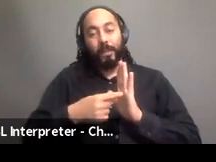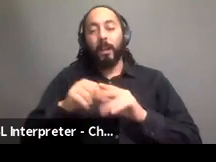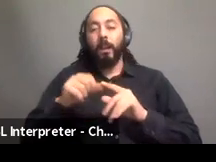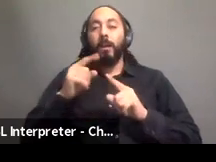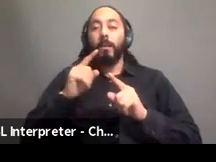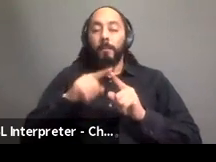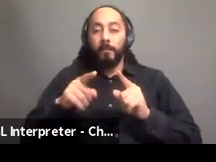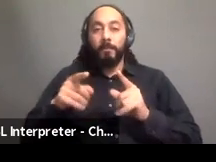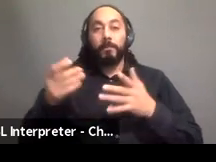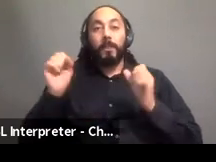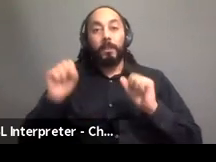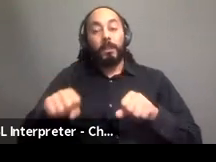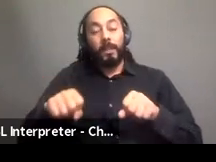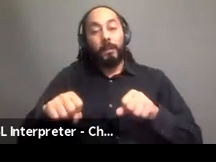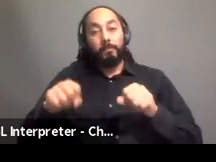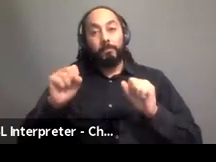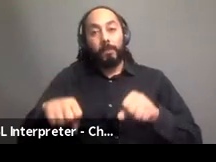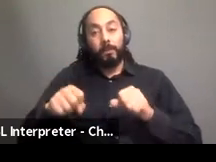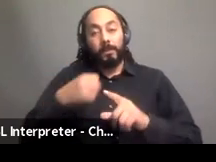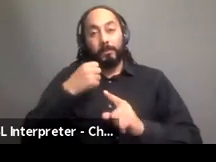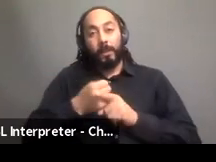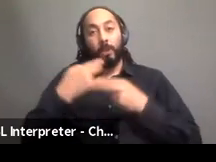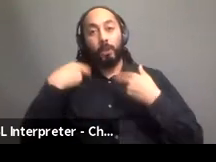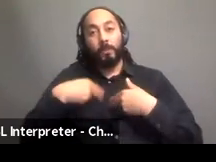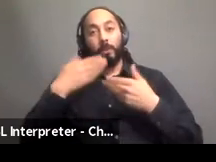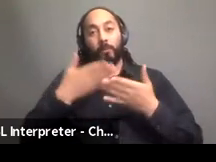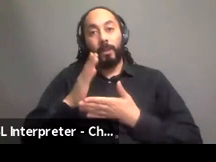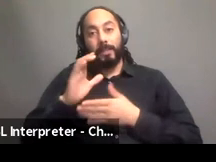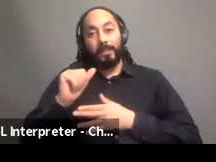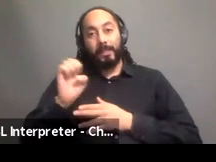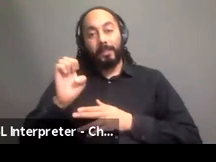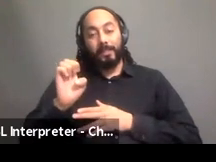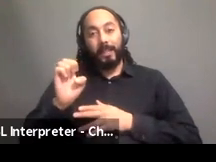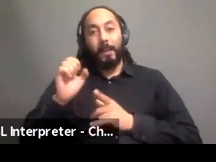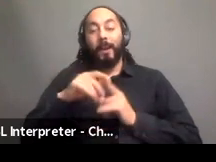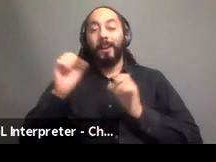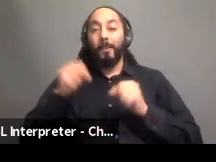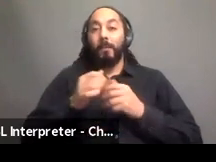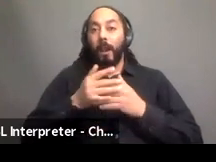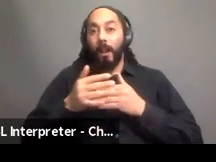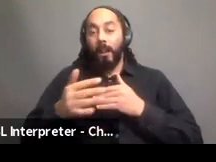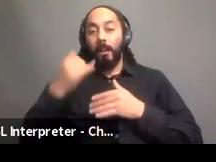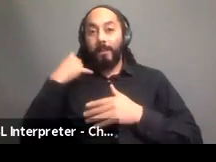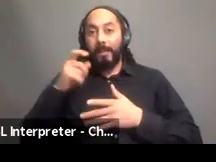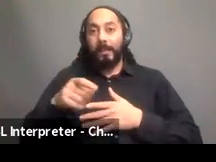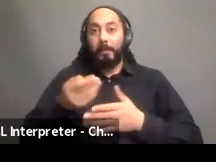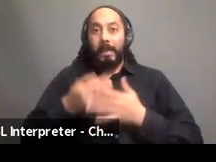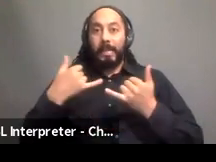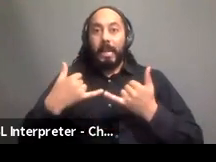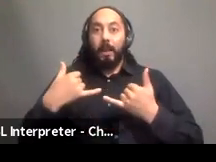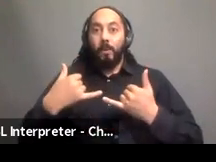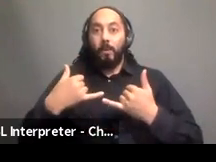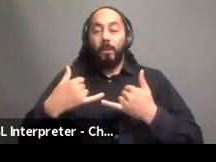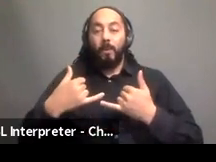as well, as a specific damage. But unfortunately, that's like a year later. If you need the income right now, I do acknowledge it's